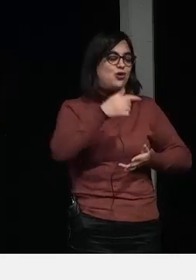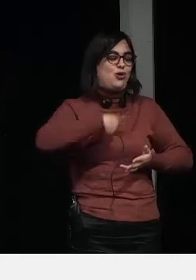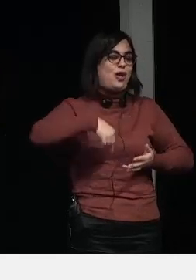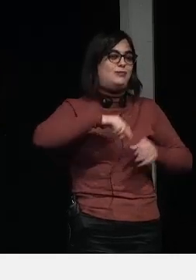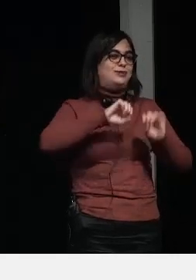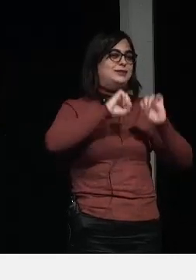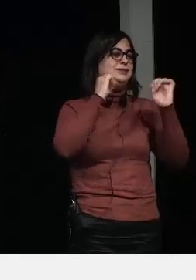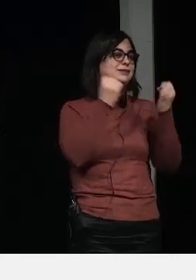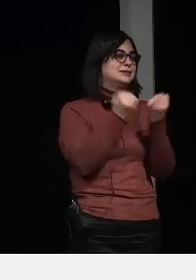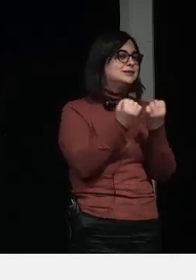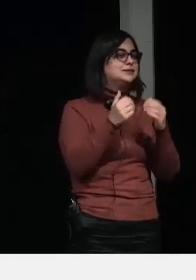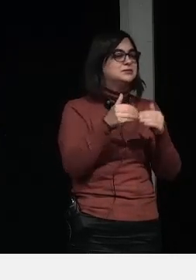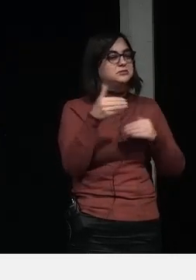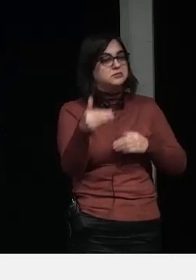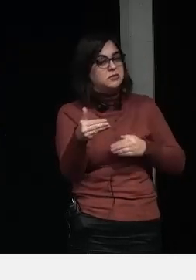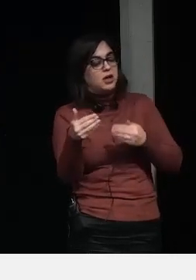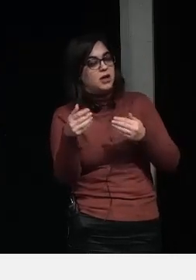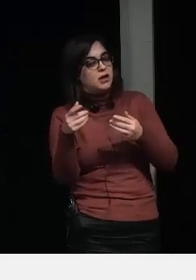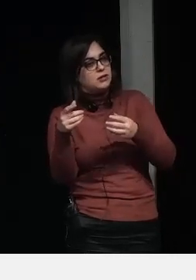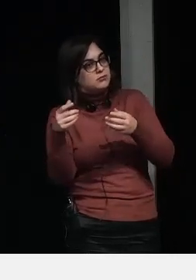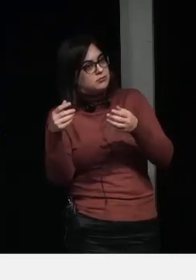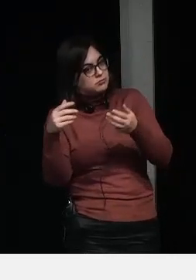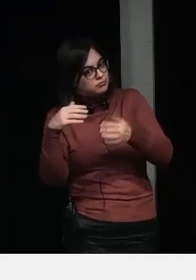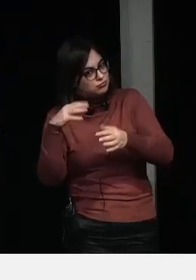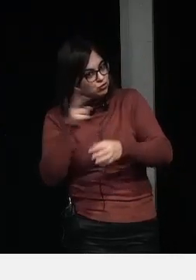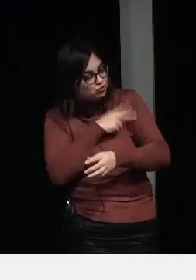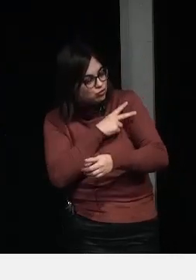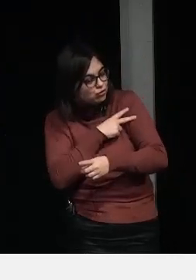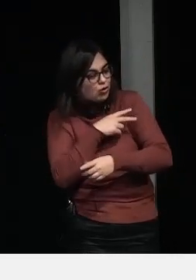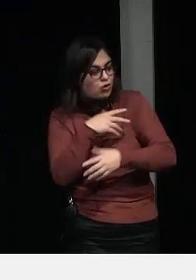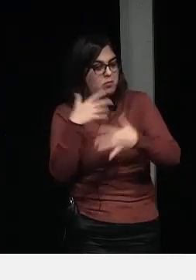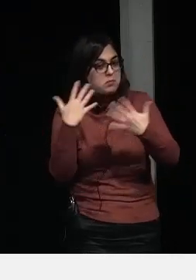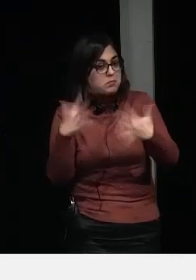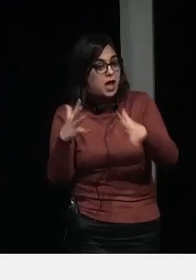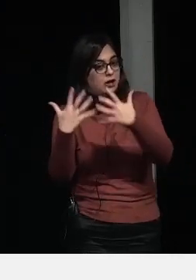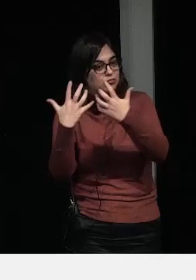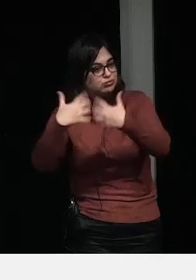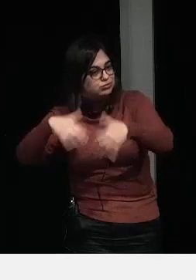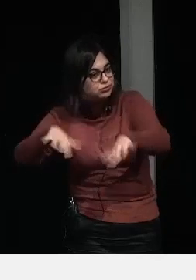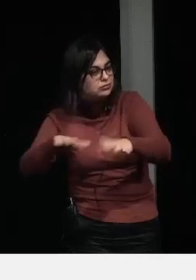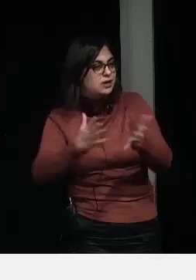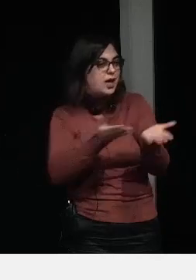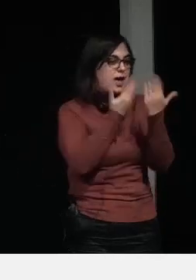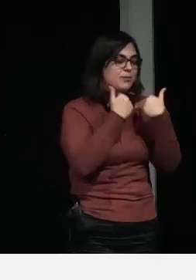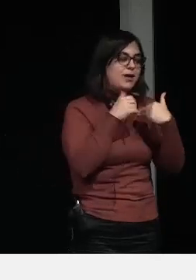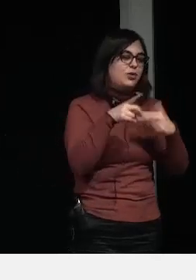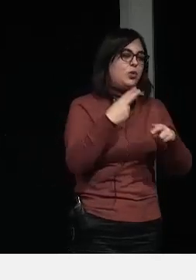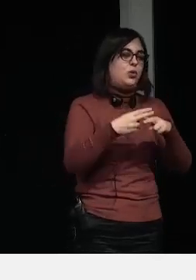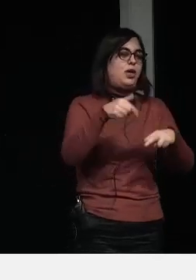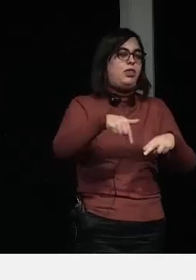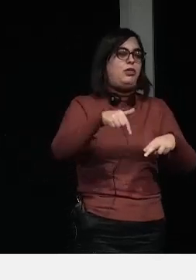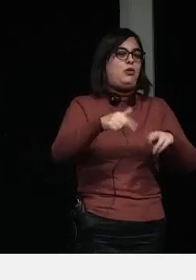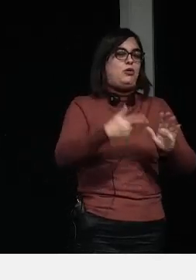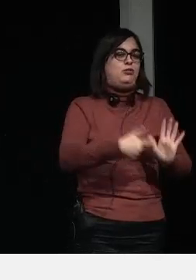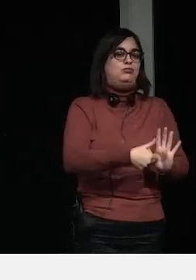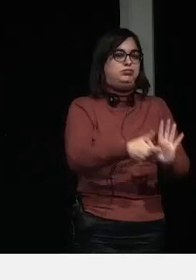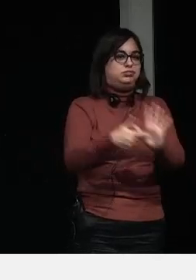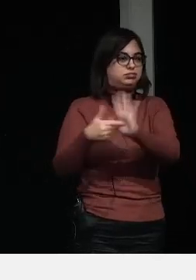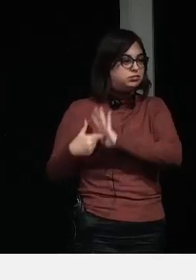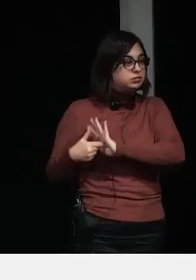what works, what doesn't work, because we're not inventing the wheel when we're really trying to make a difference in our museum. So do we have